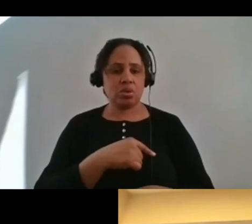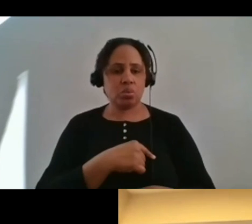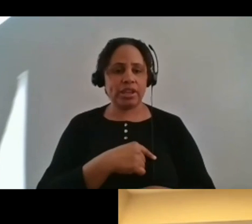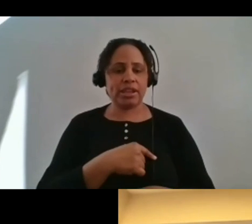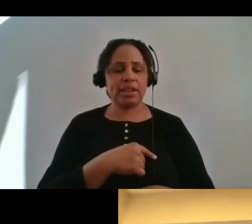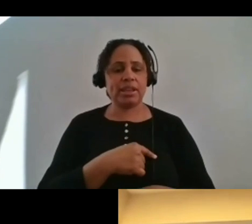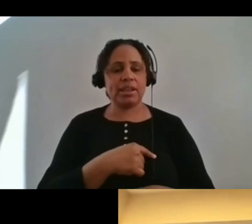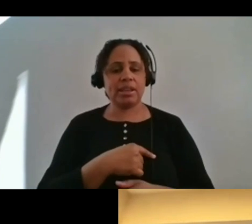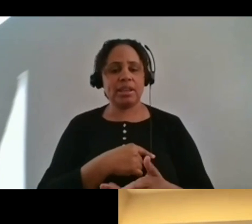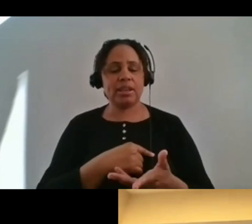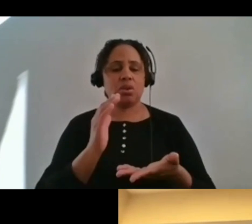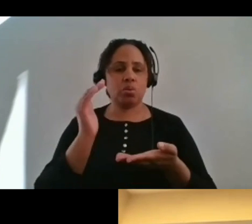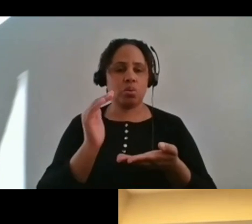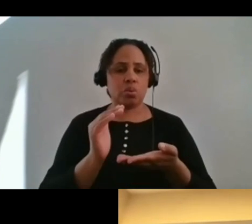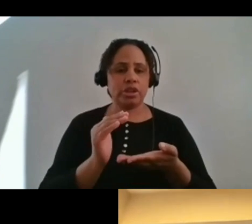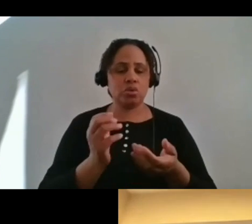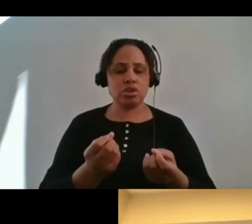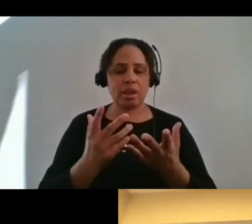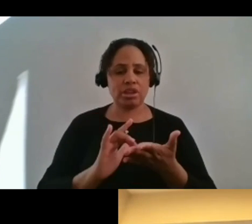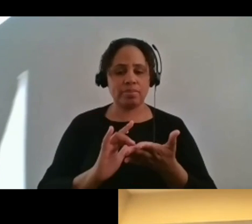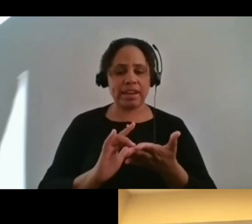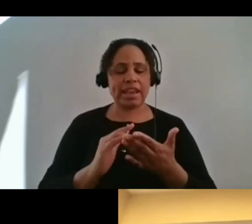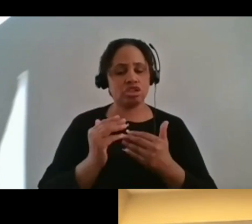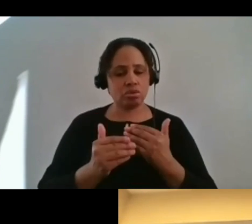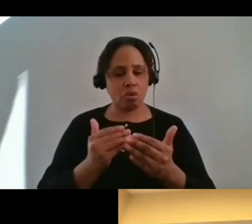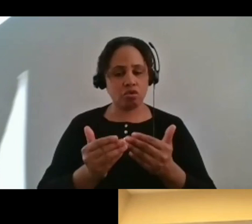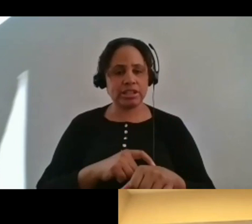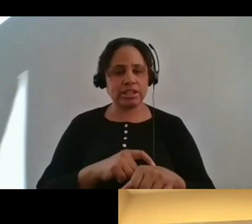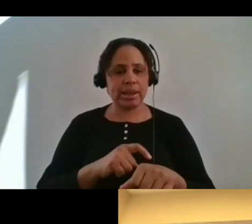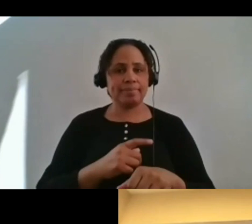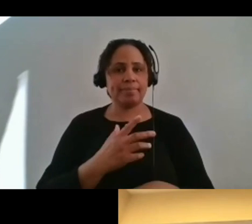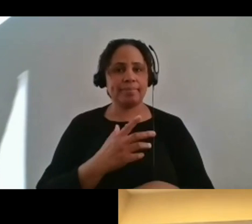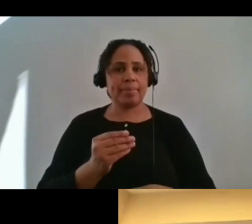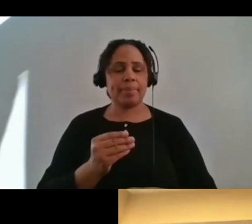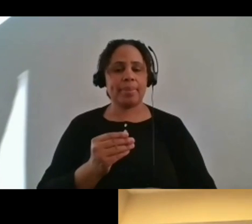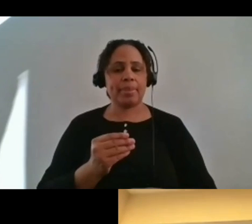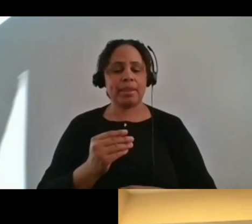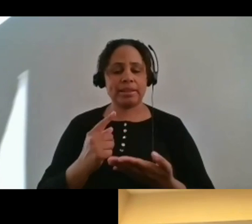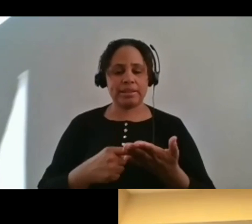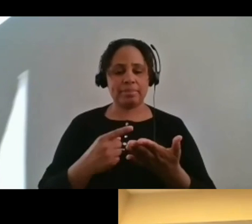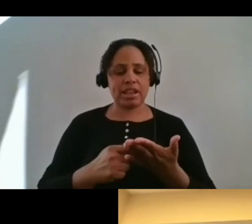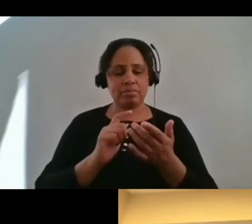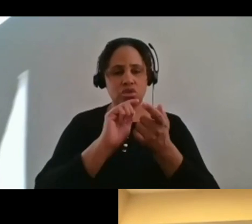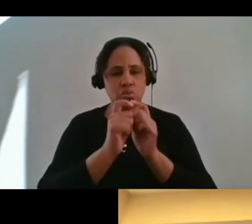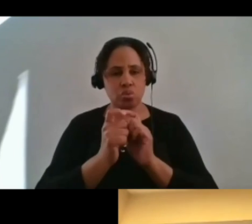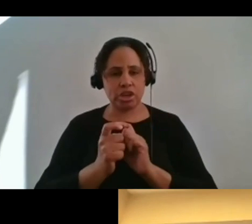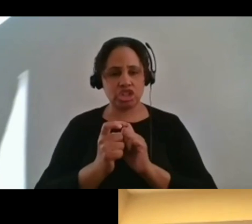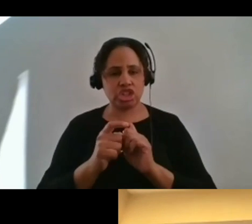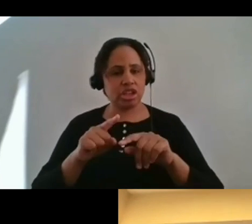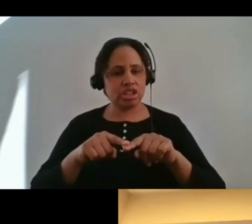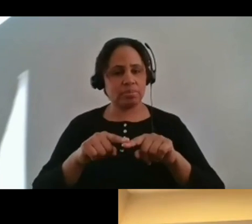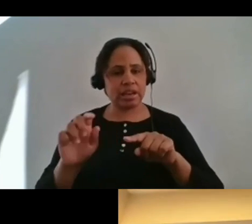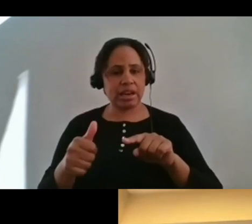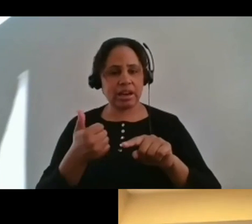and the levels over time as your body accommodates. And we sometimes switch them around a little bit depending on kind of other risk